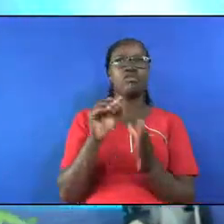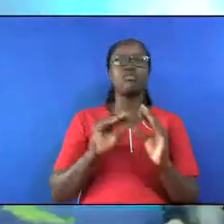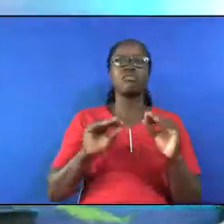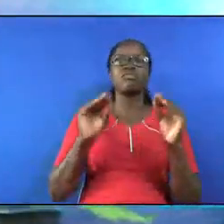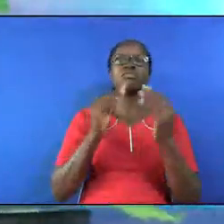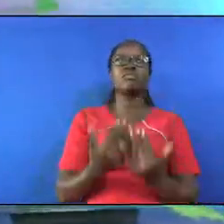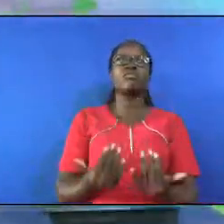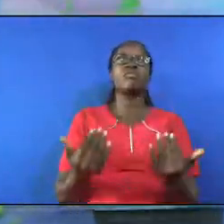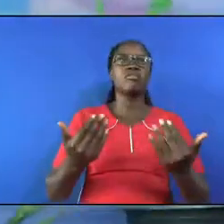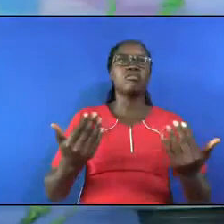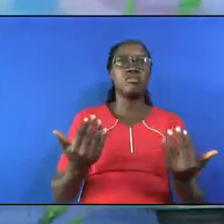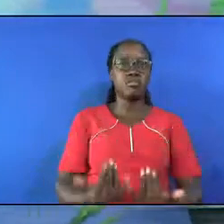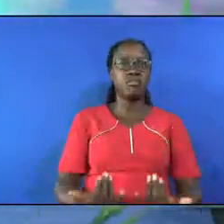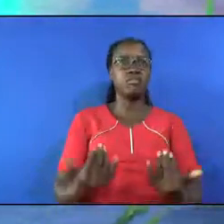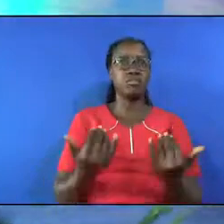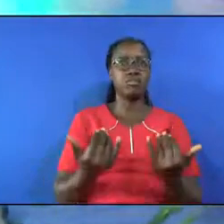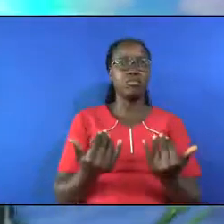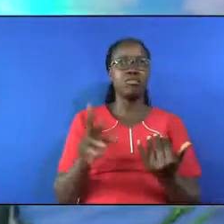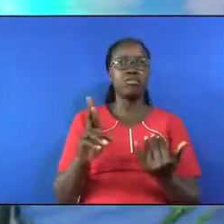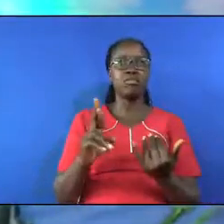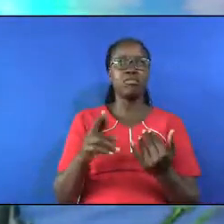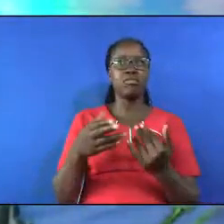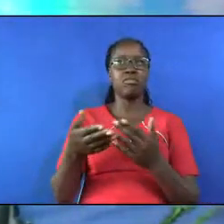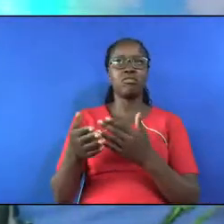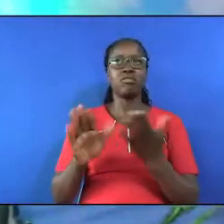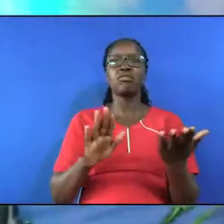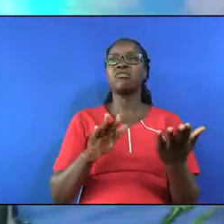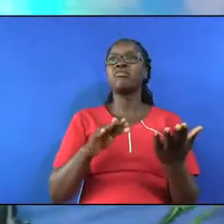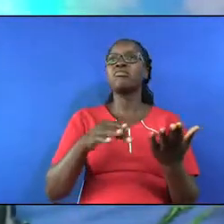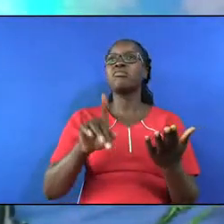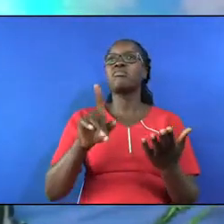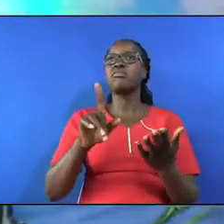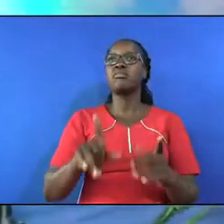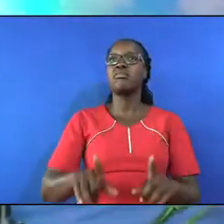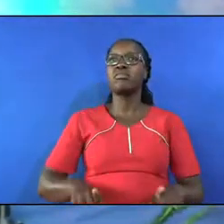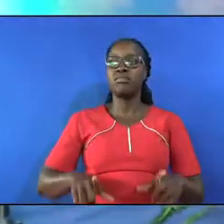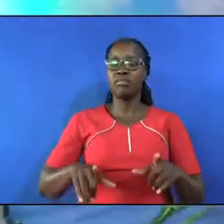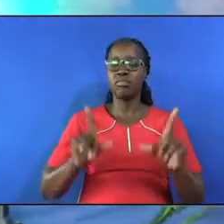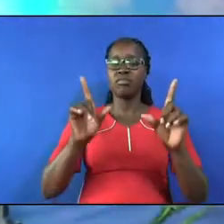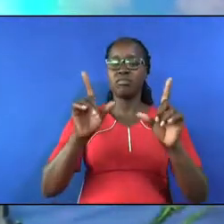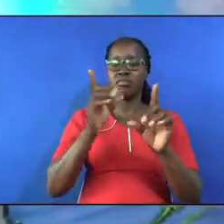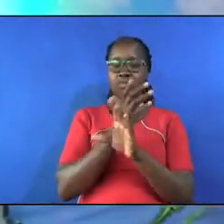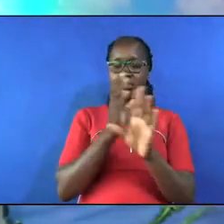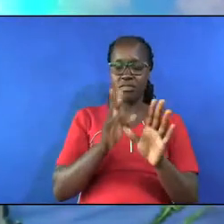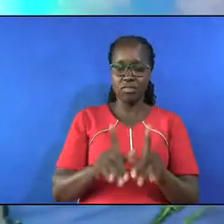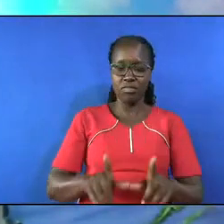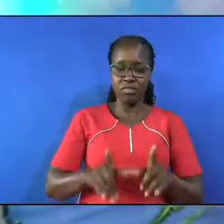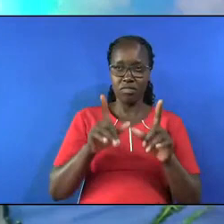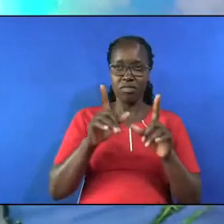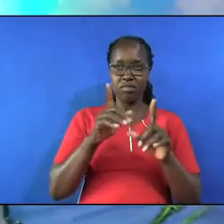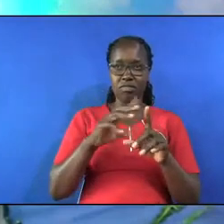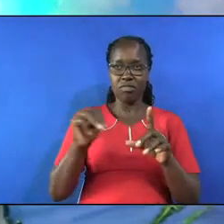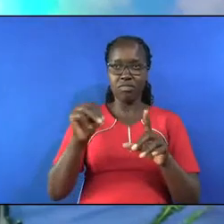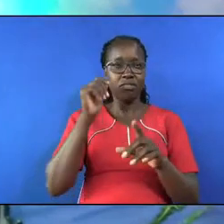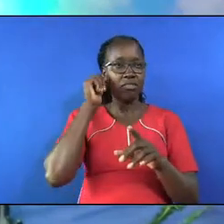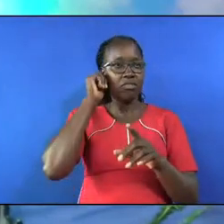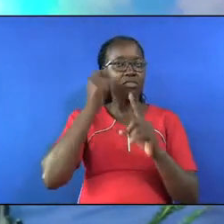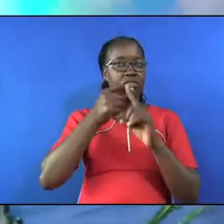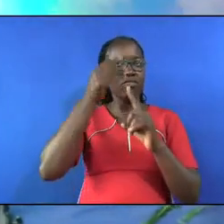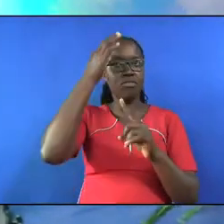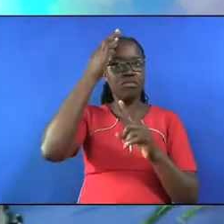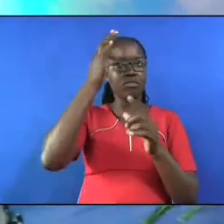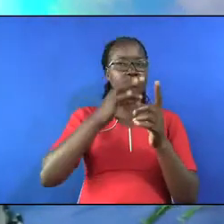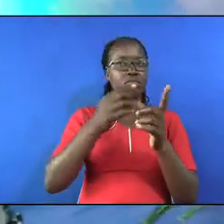our children, as young as they are, to die to self, let Christ live in them, have an obedience that comes from faith, and it is